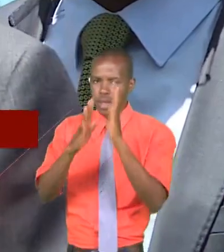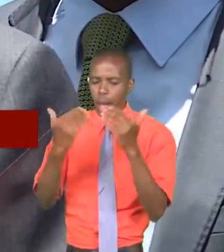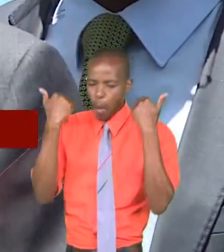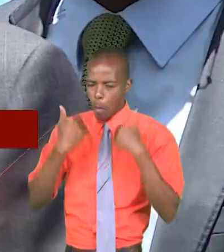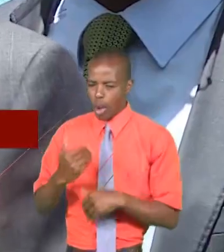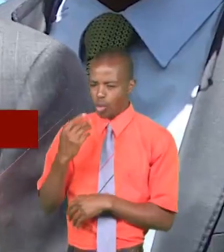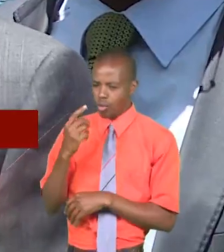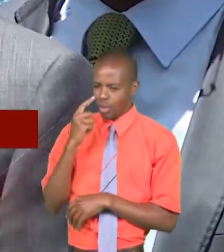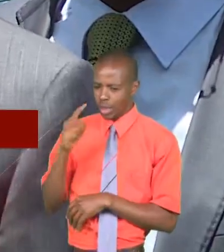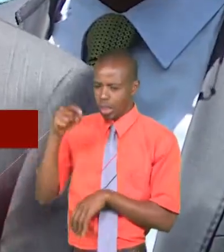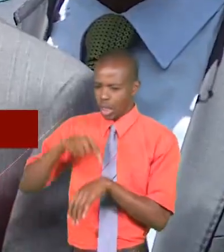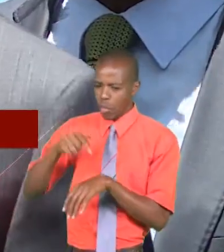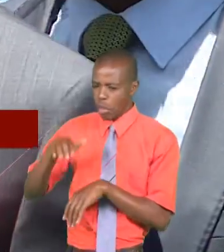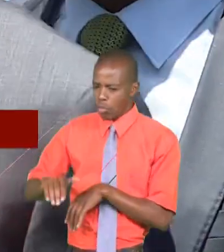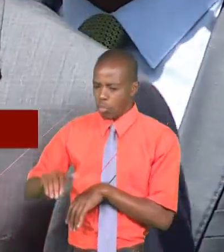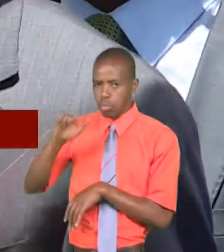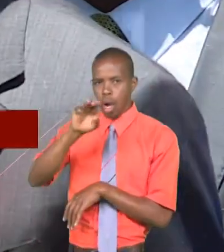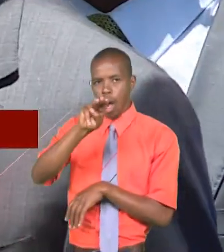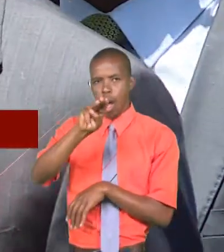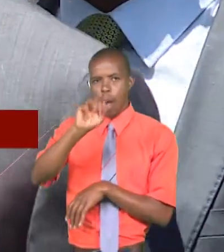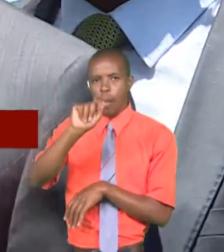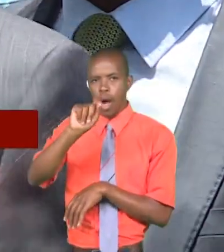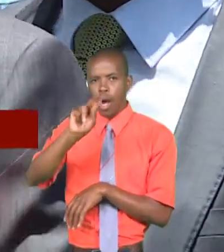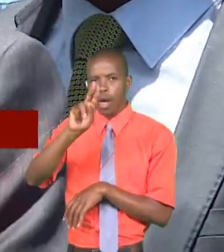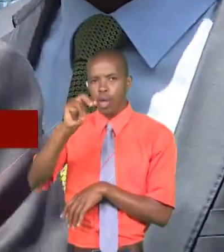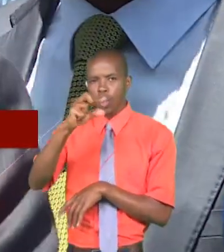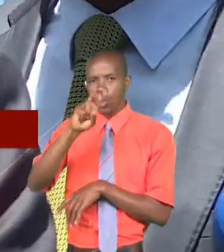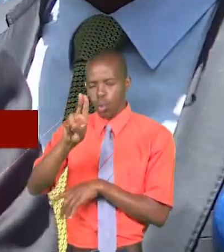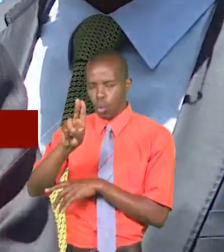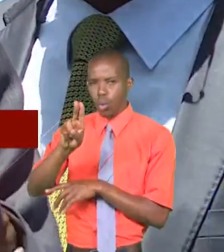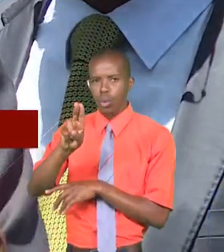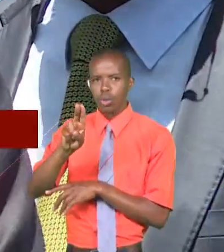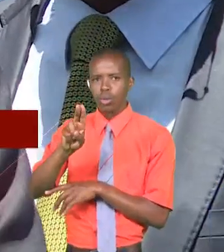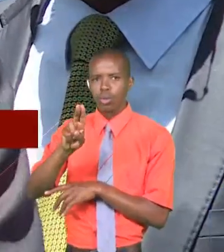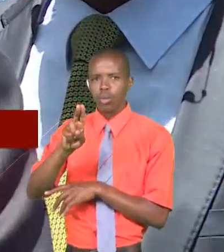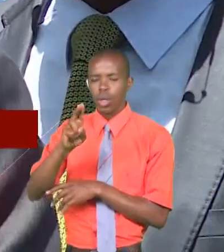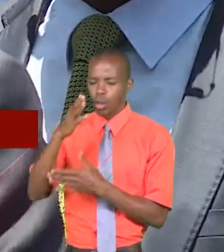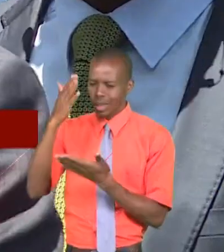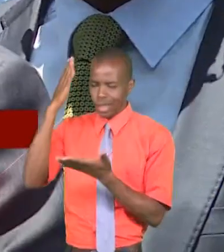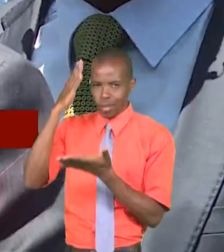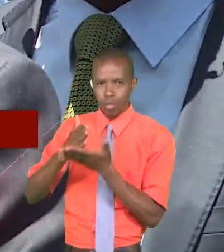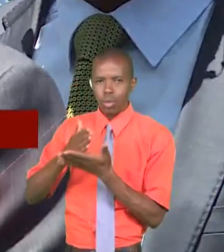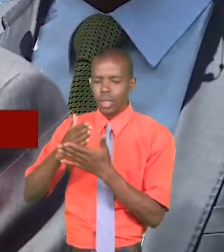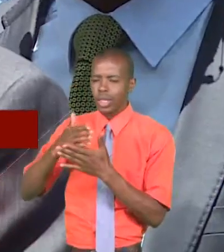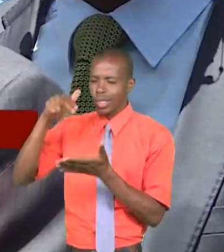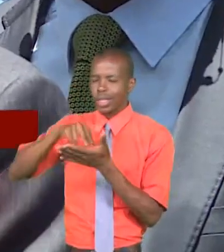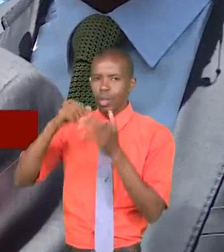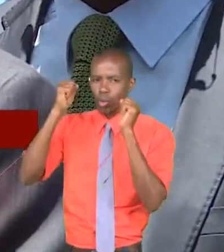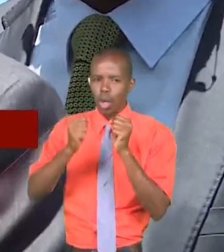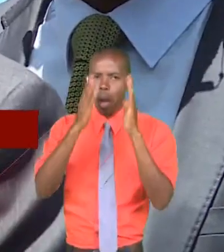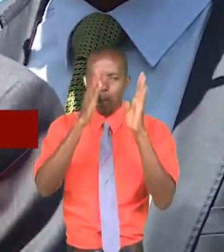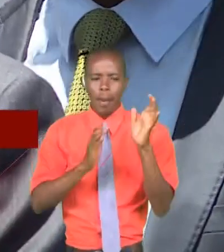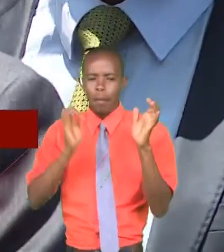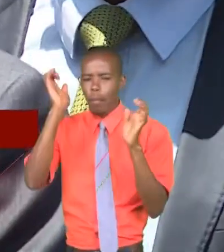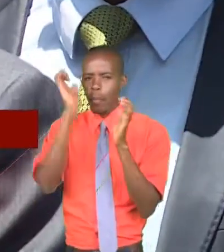saw him on the ground in Matungu, and fearless, stand strong and fearless. So why should anybody be